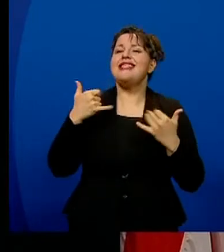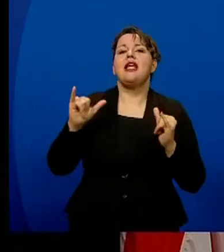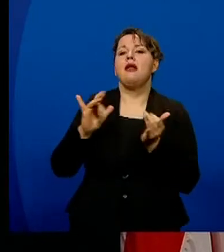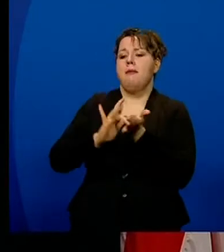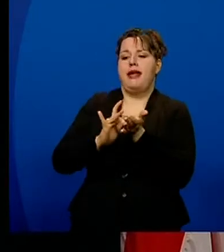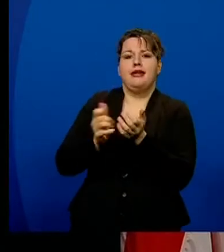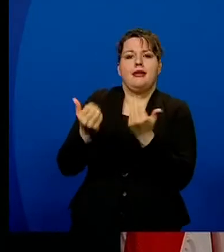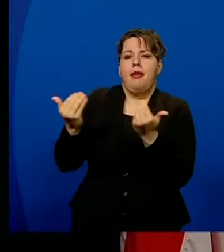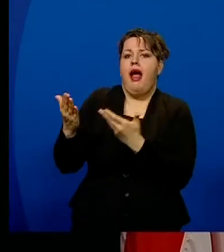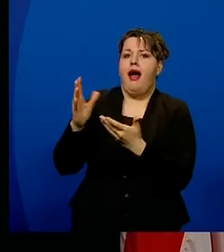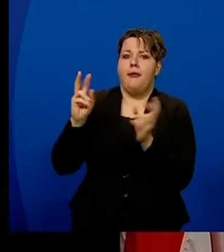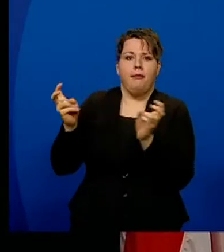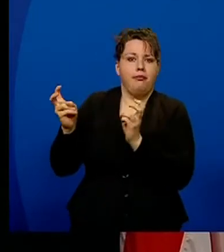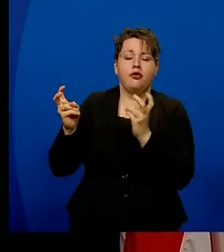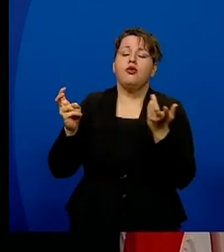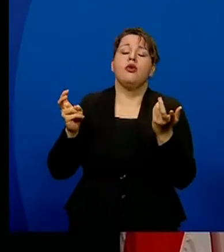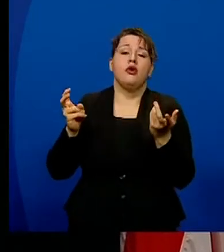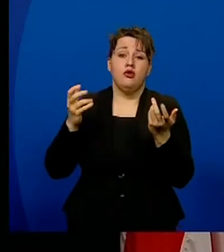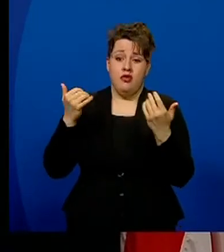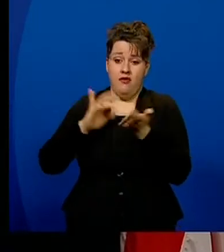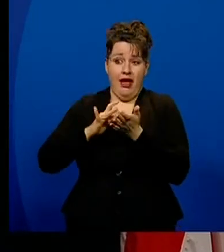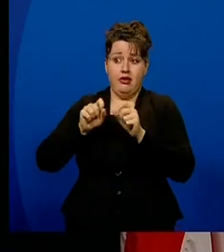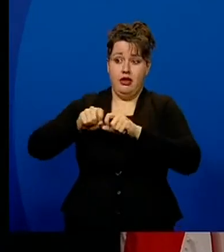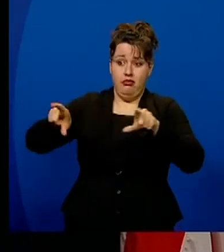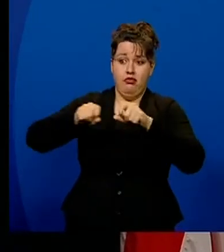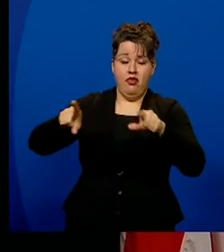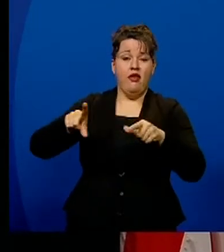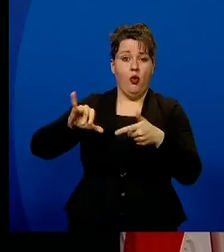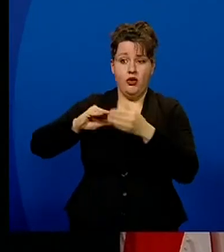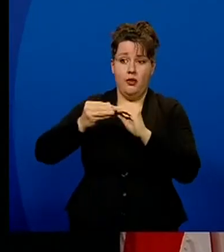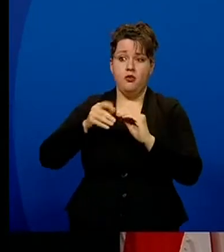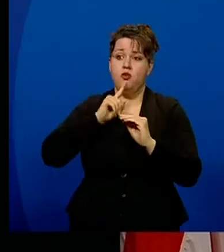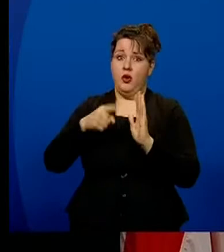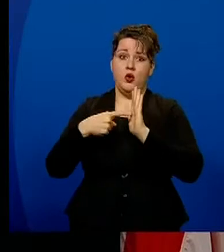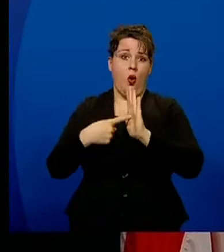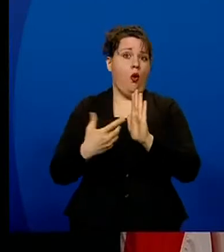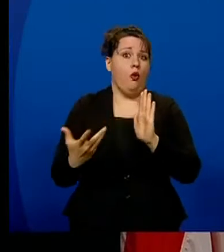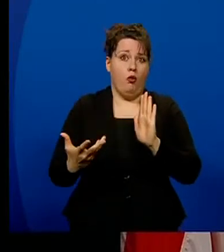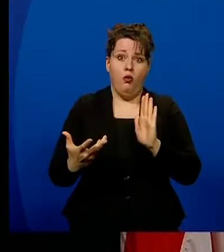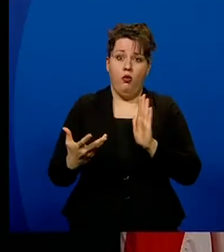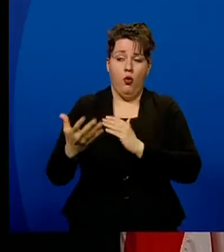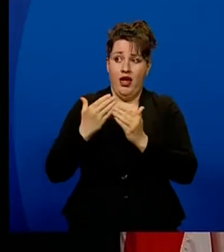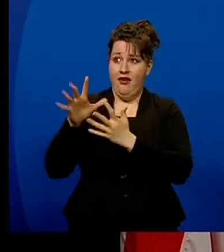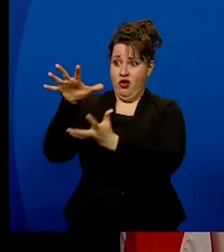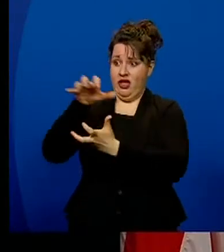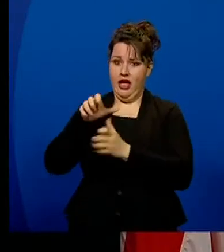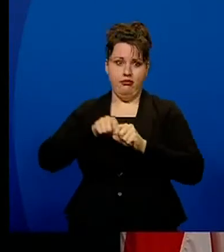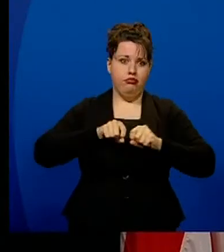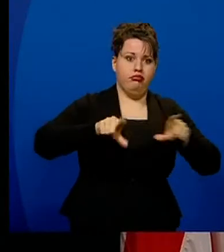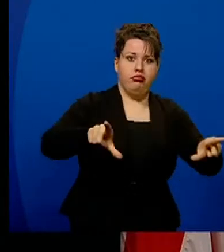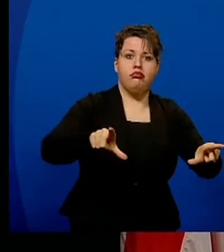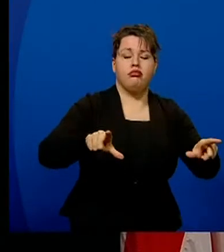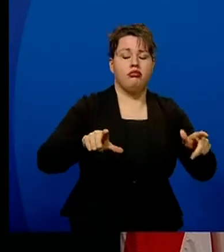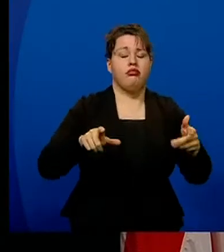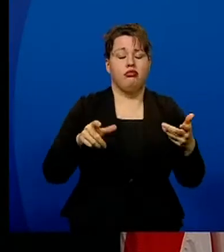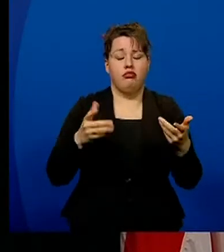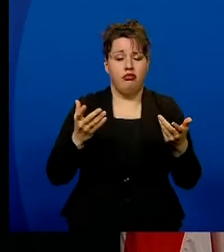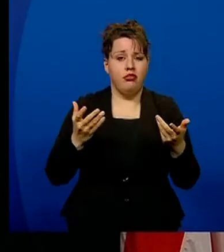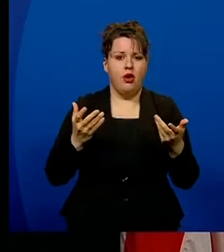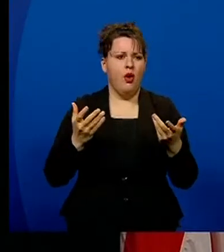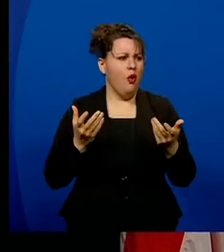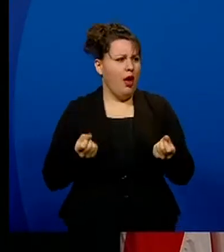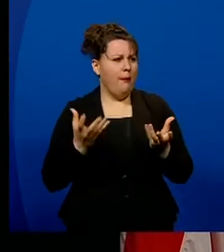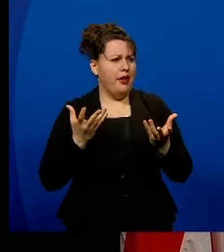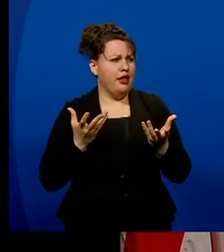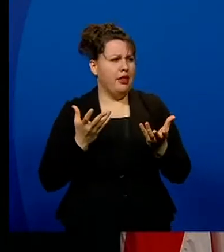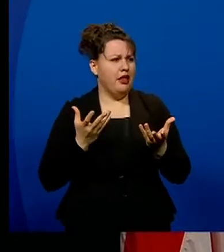So, we're getting the vaccine out. I think some of the numbers are really reflective of whatever comes in, we're getting it out. They're going to, how many did you